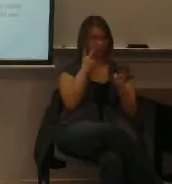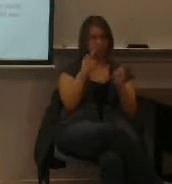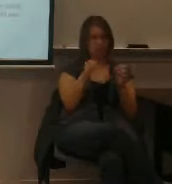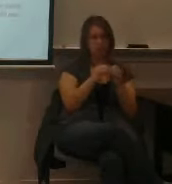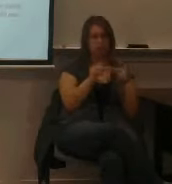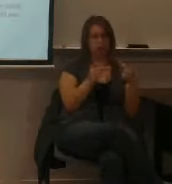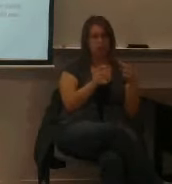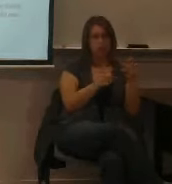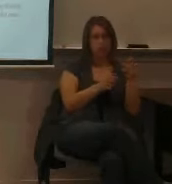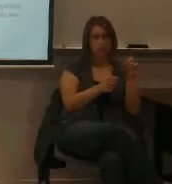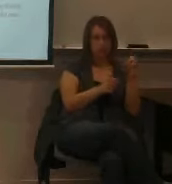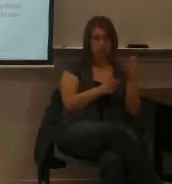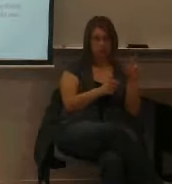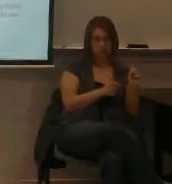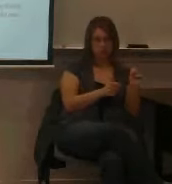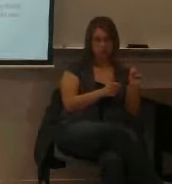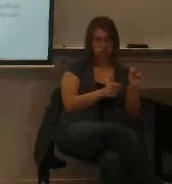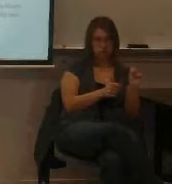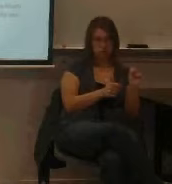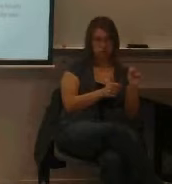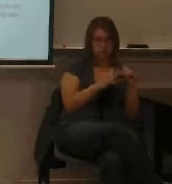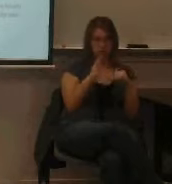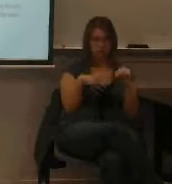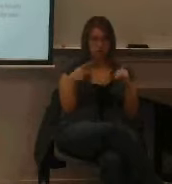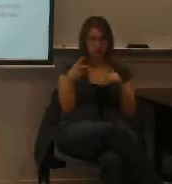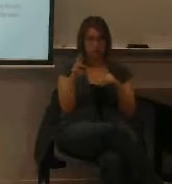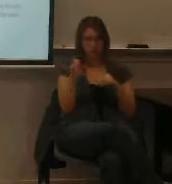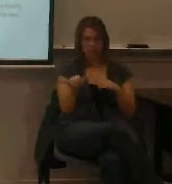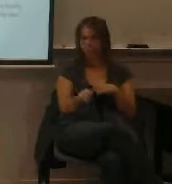more predatory species than